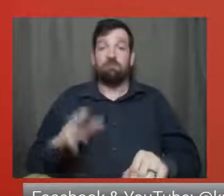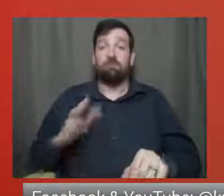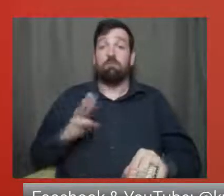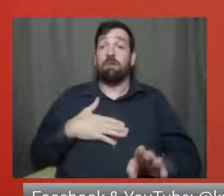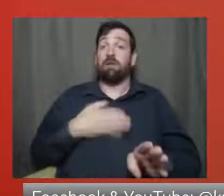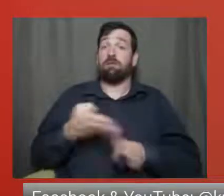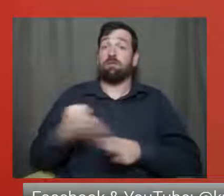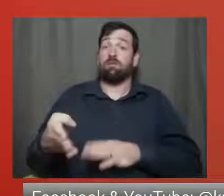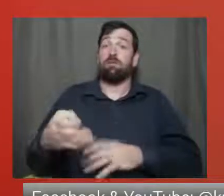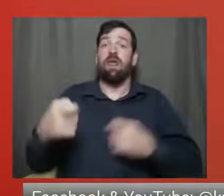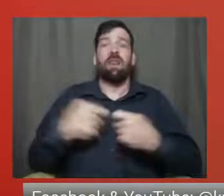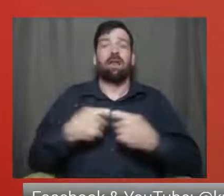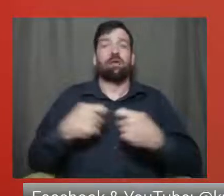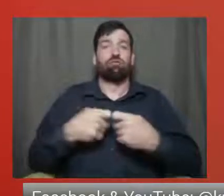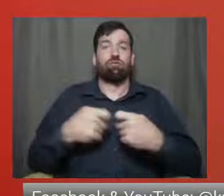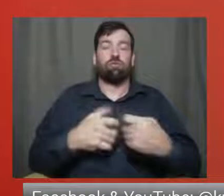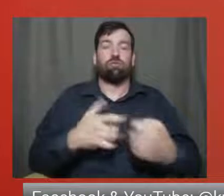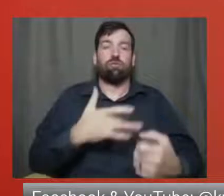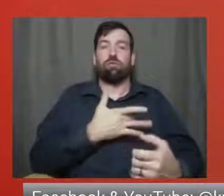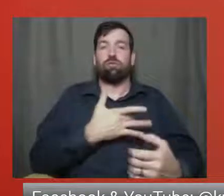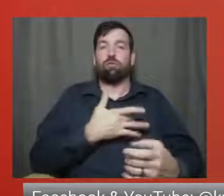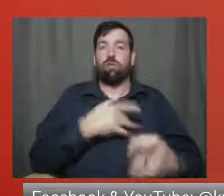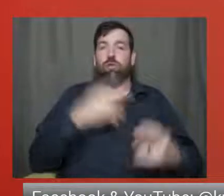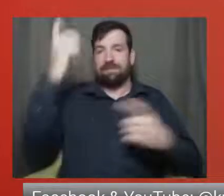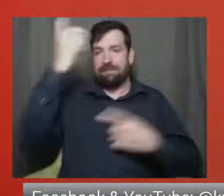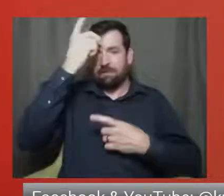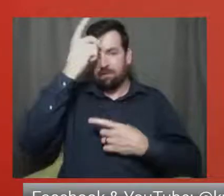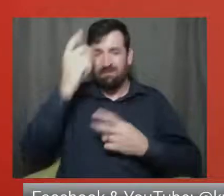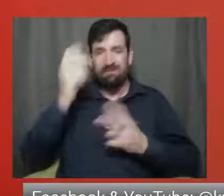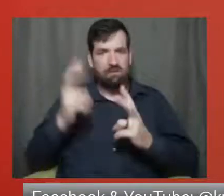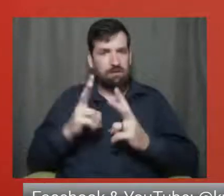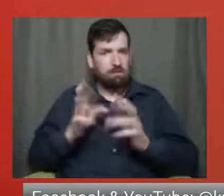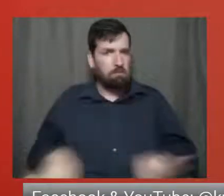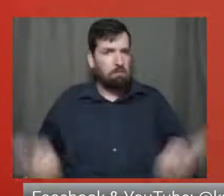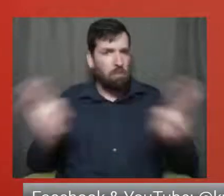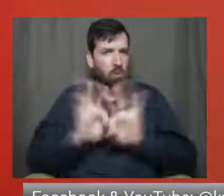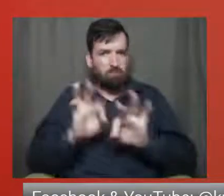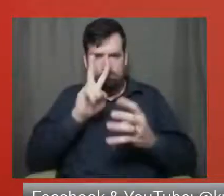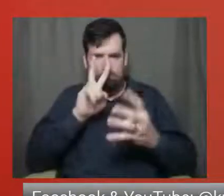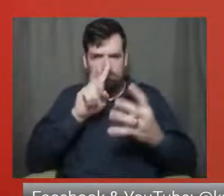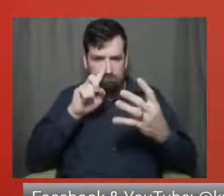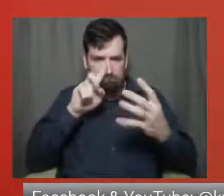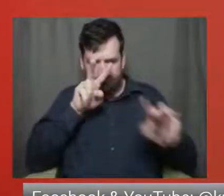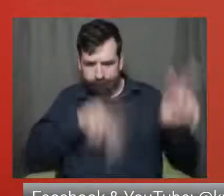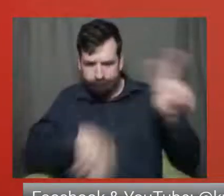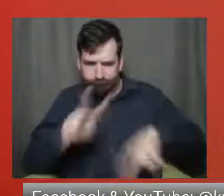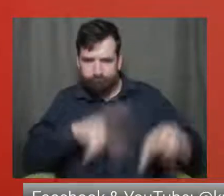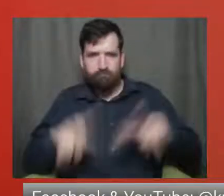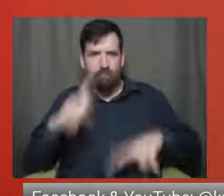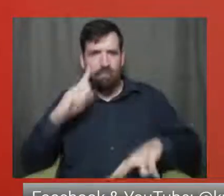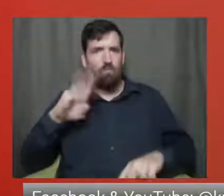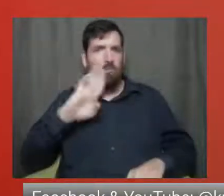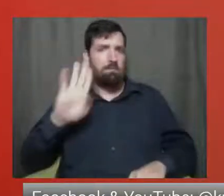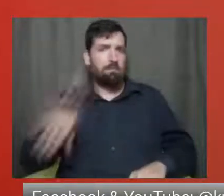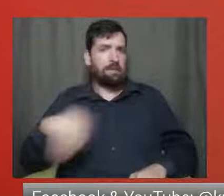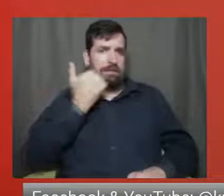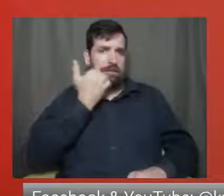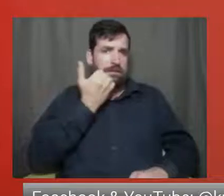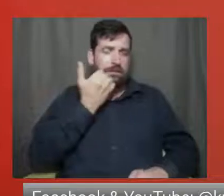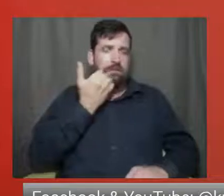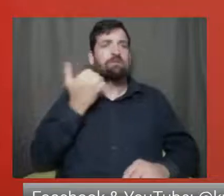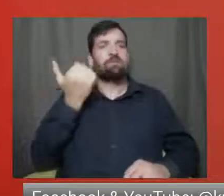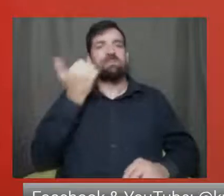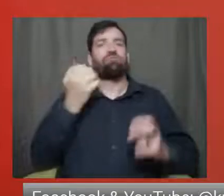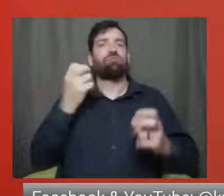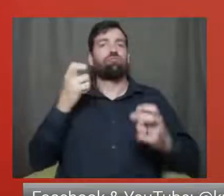heart disease, certainly it's important for us to screen for the presence of poor dentition and dental problems, just